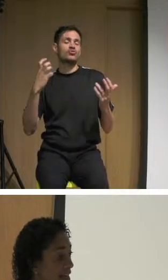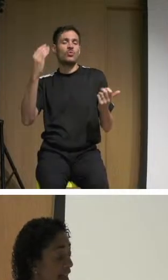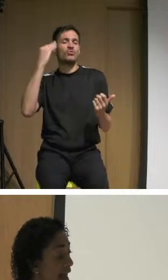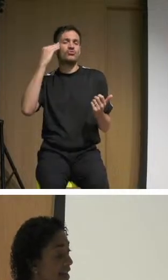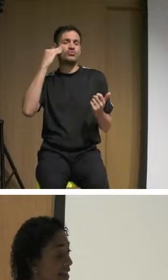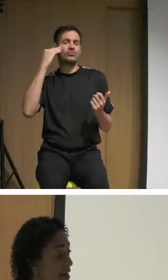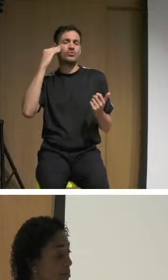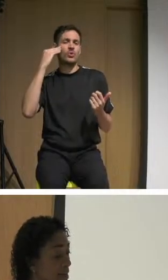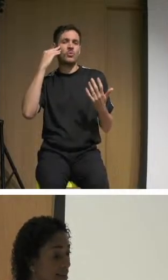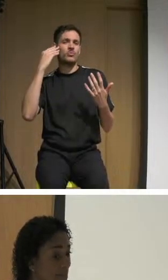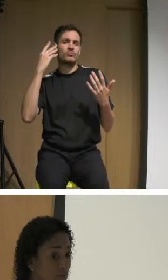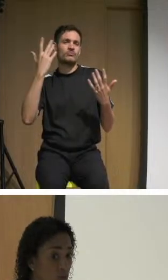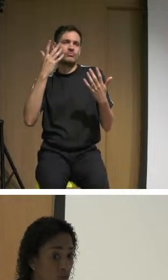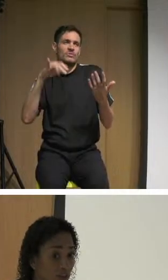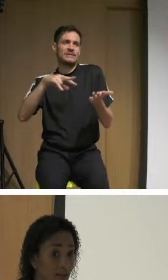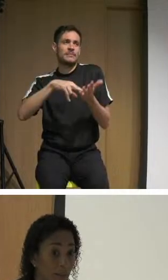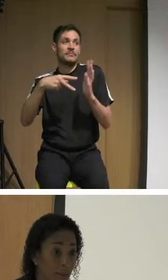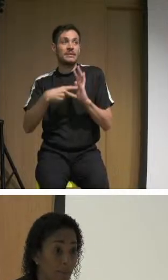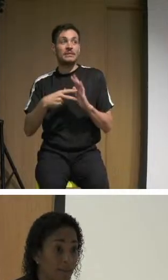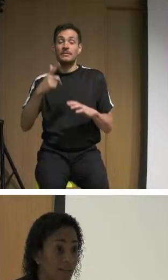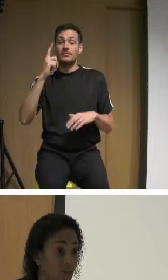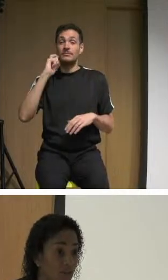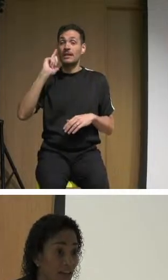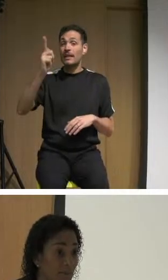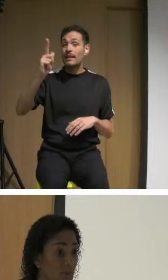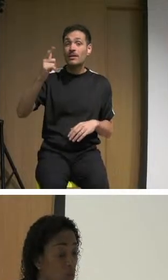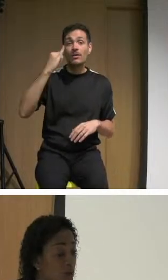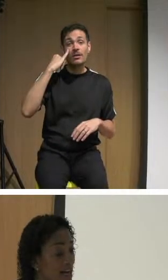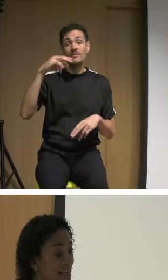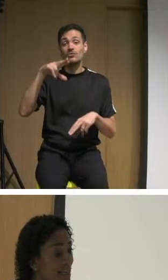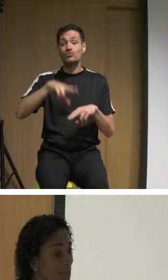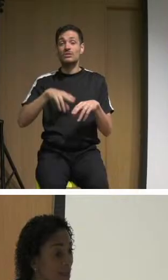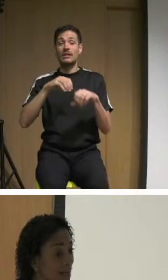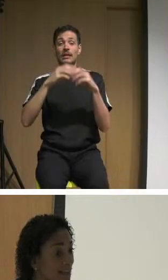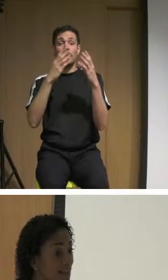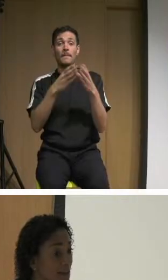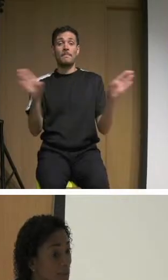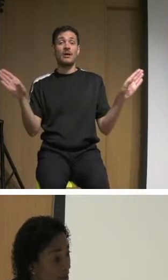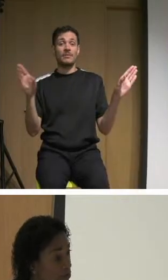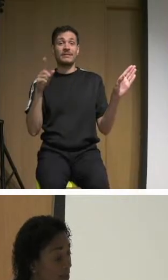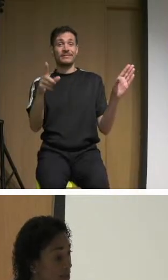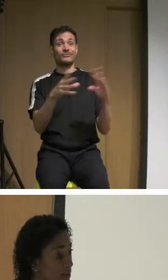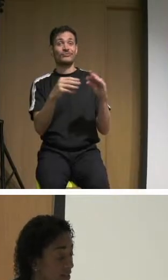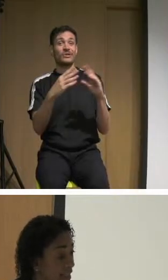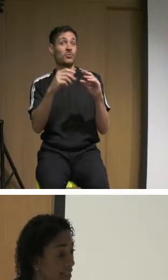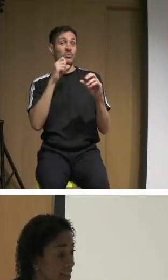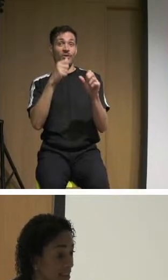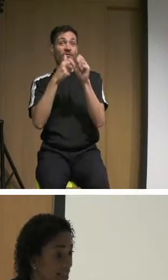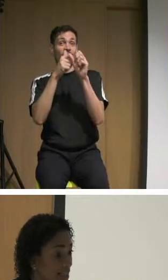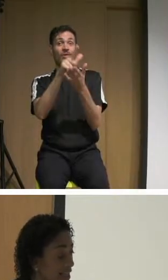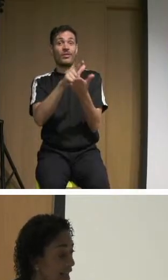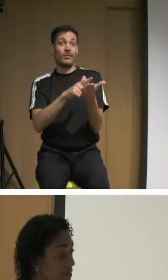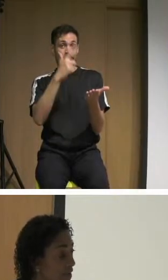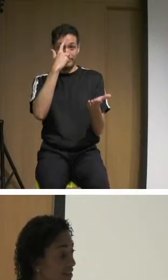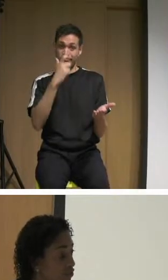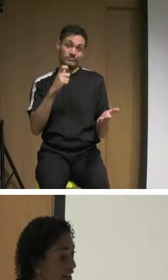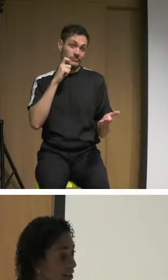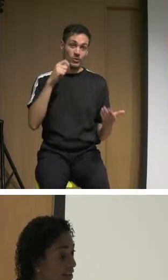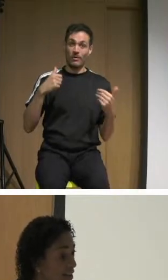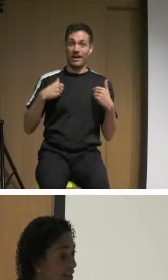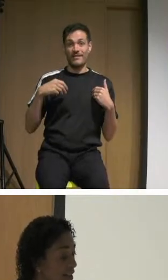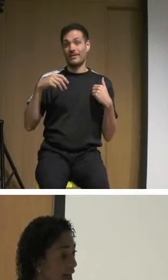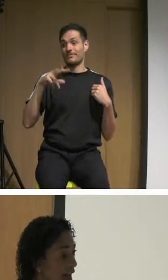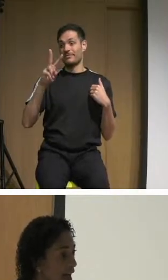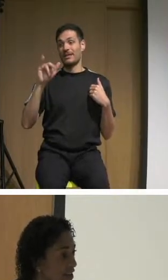something that at a later point in time, if you sit publicly and you say we're not in compliance because we don't legally, technically have a vice